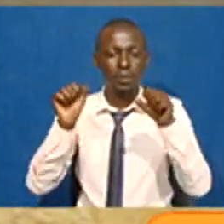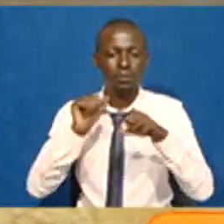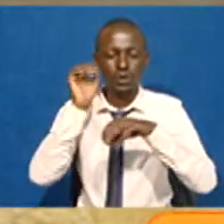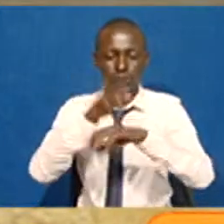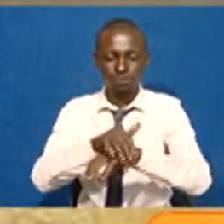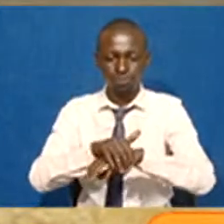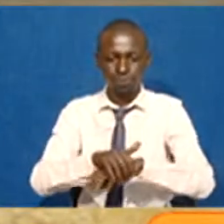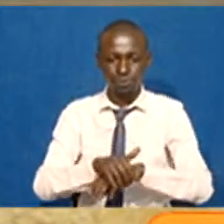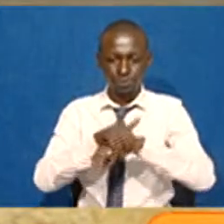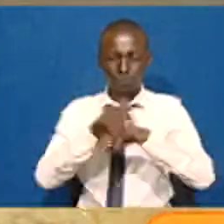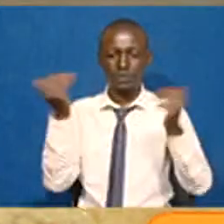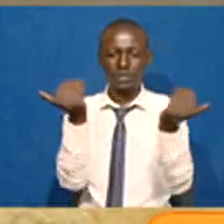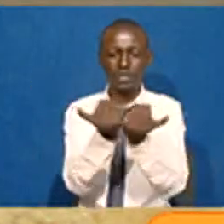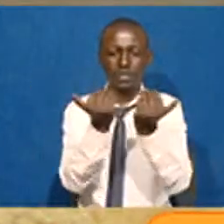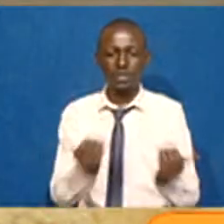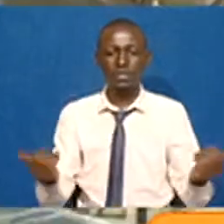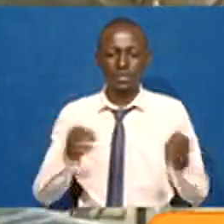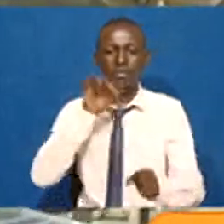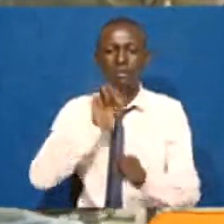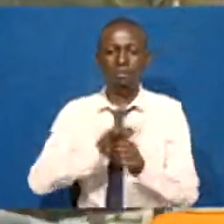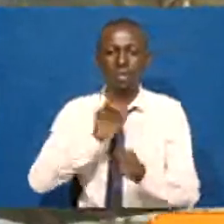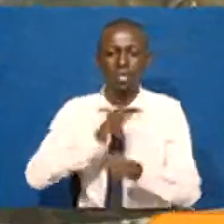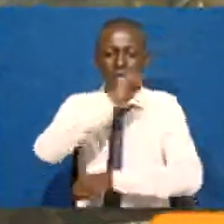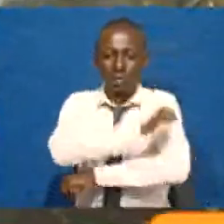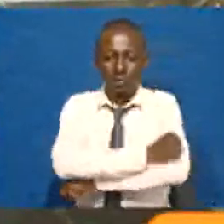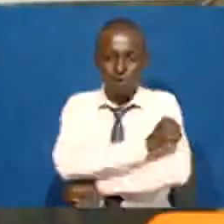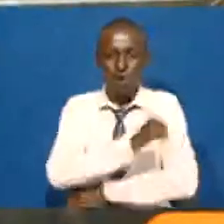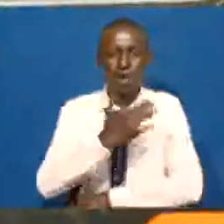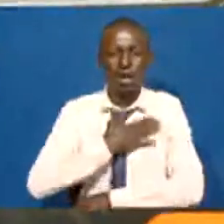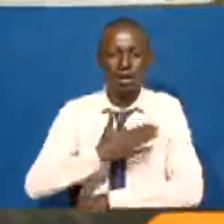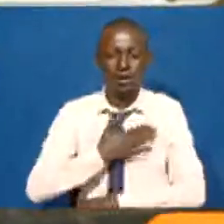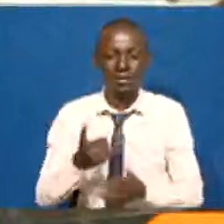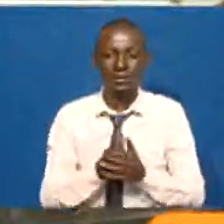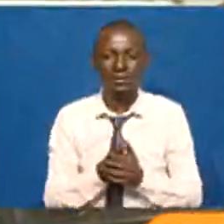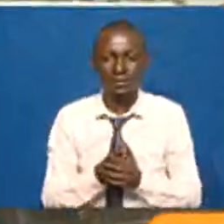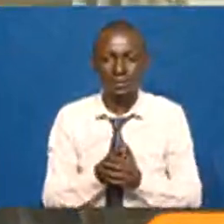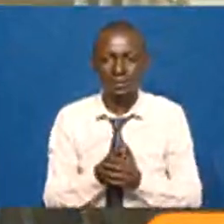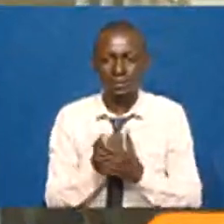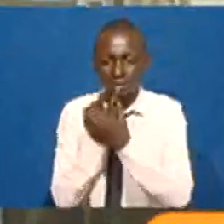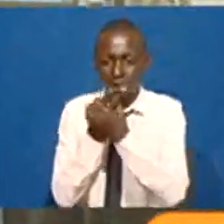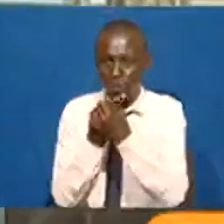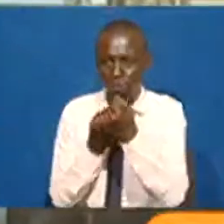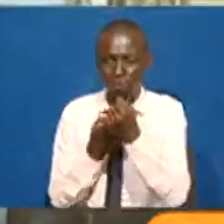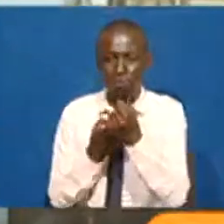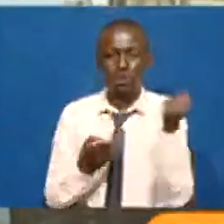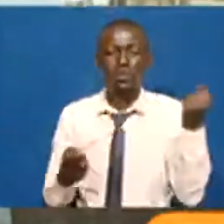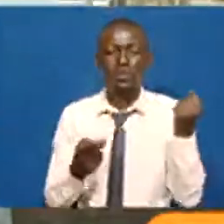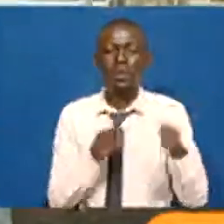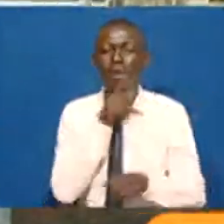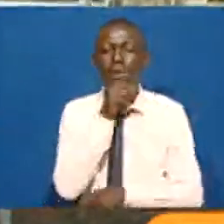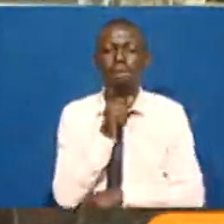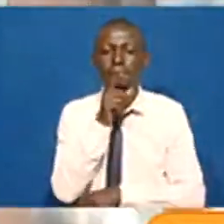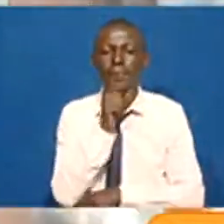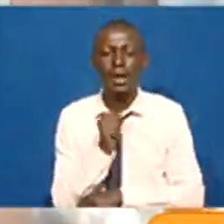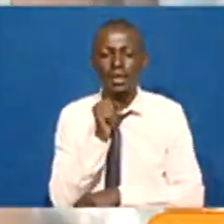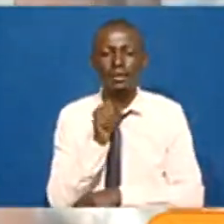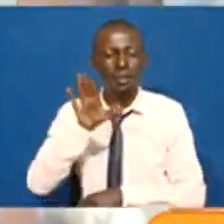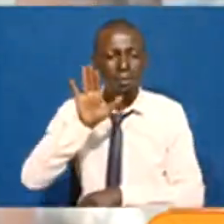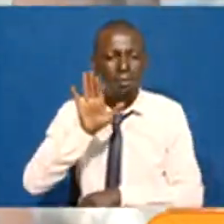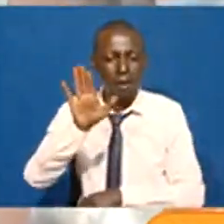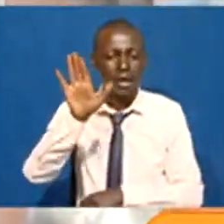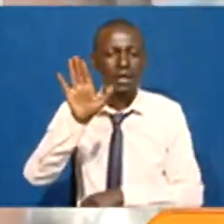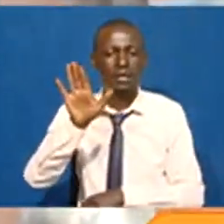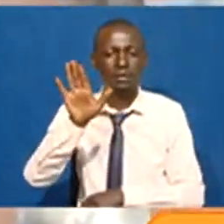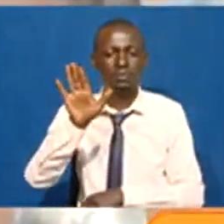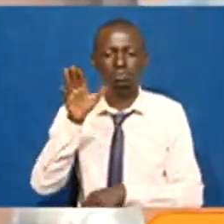many children in our school. Jeremiah Mabiria and Victor Wanjohi, both with roots in the aviation industry, are the